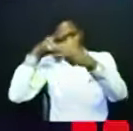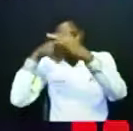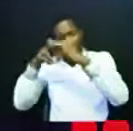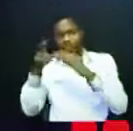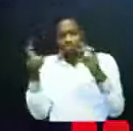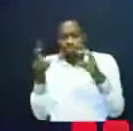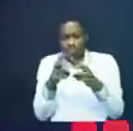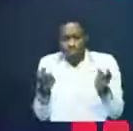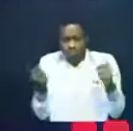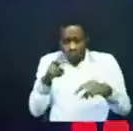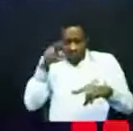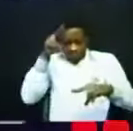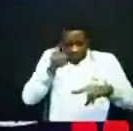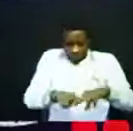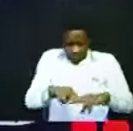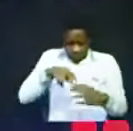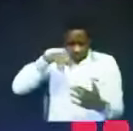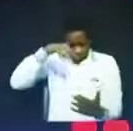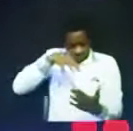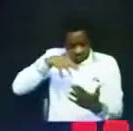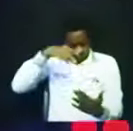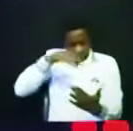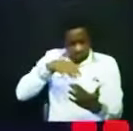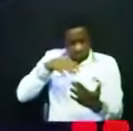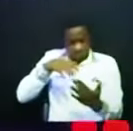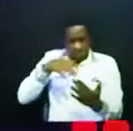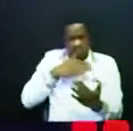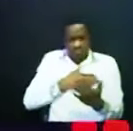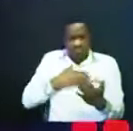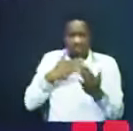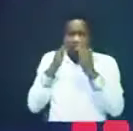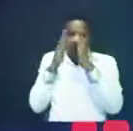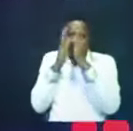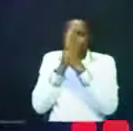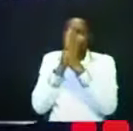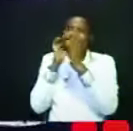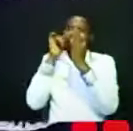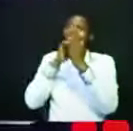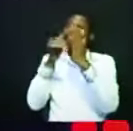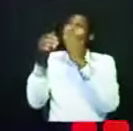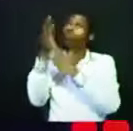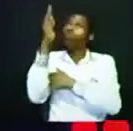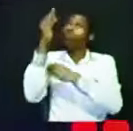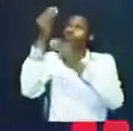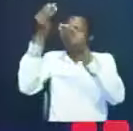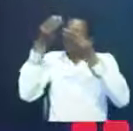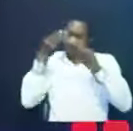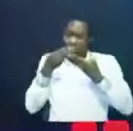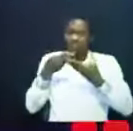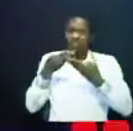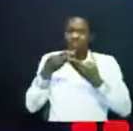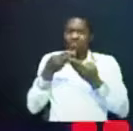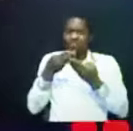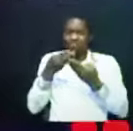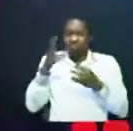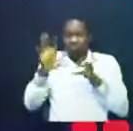behind the word, pray that God grant me the spirit of